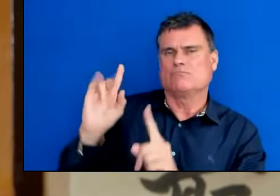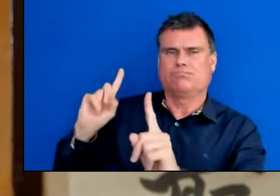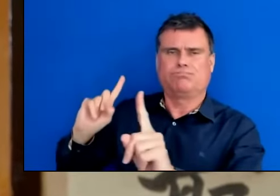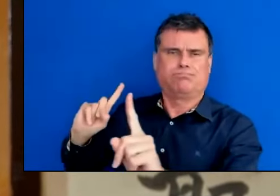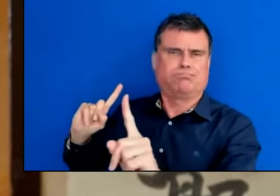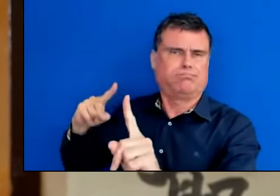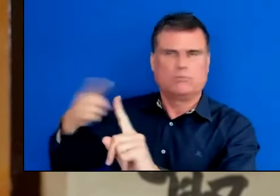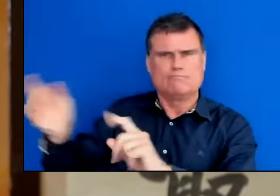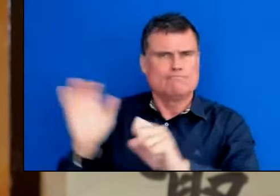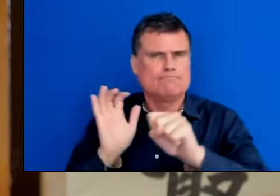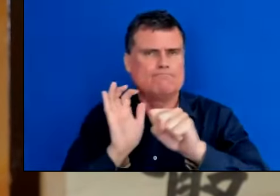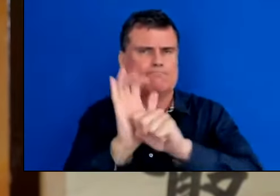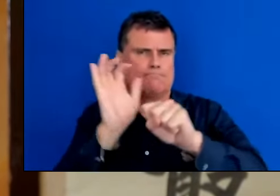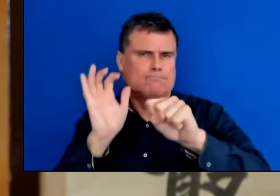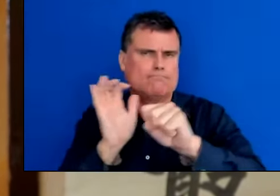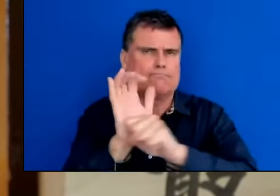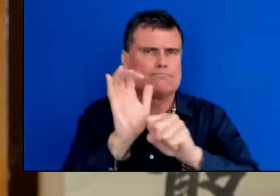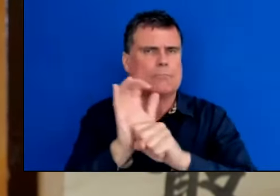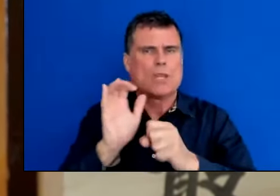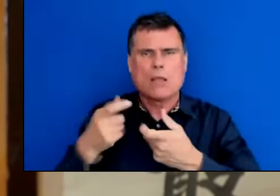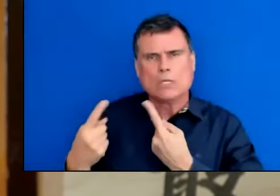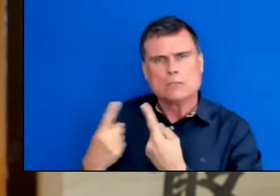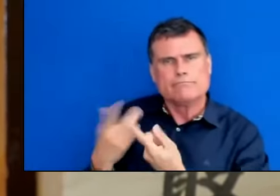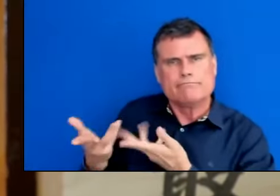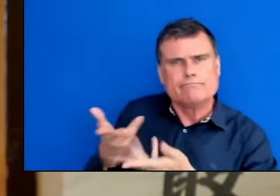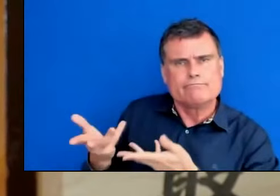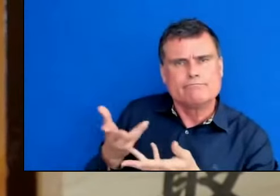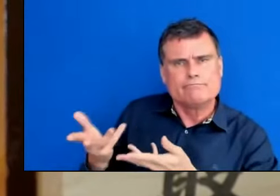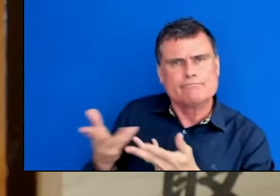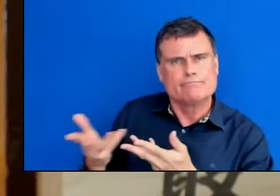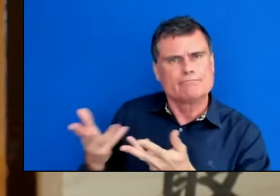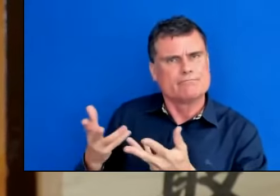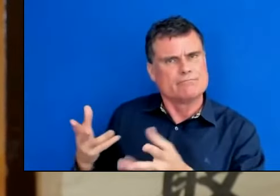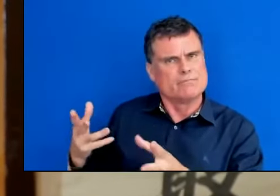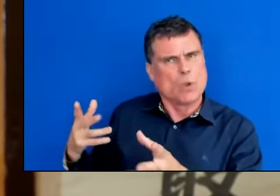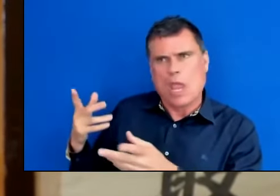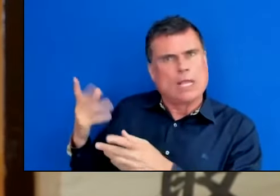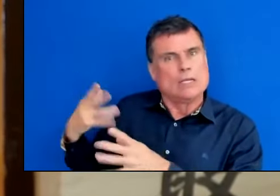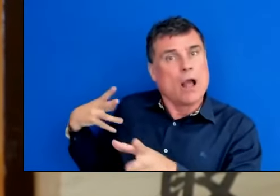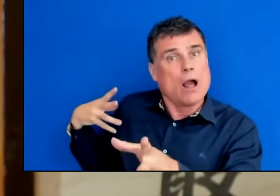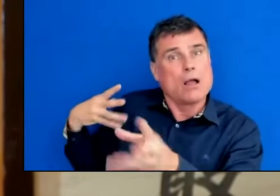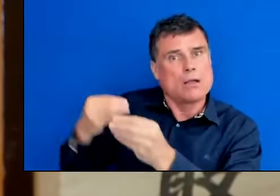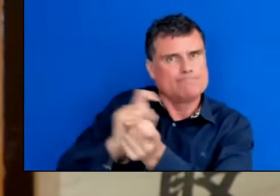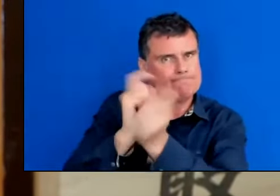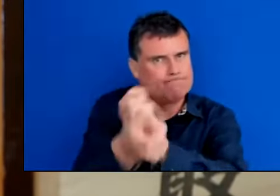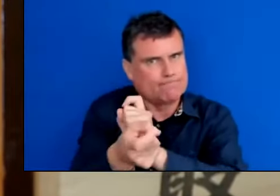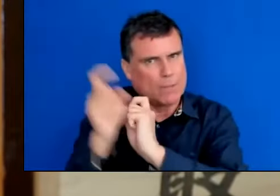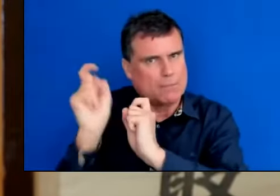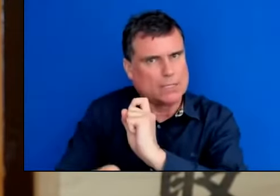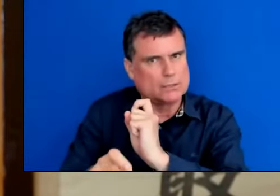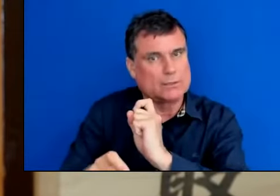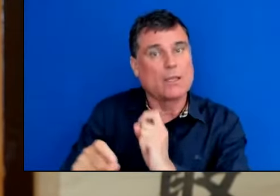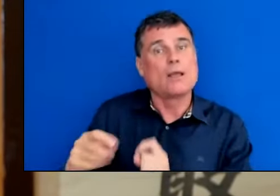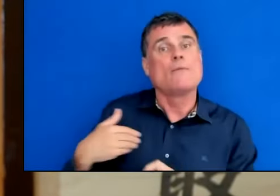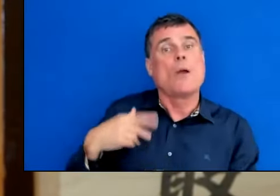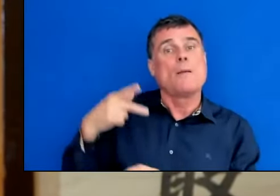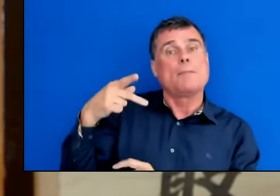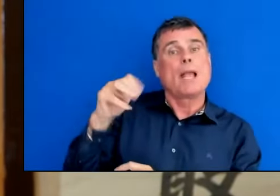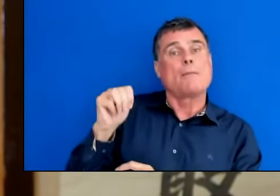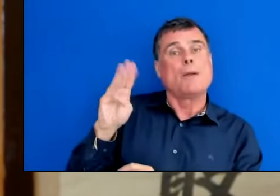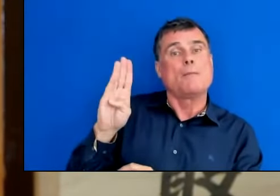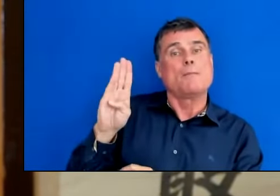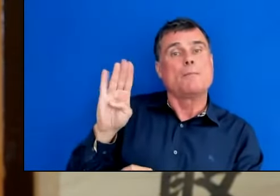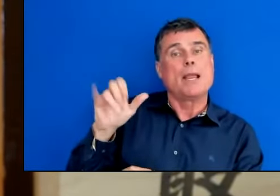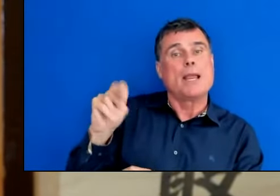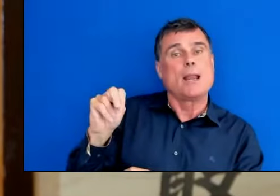the community. They negotiated the historic redress settlement that former Prime Minister Brian Mulroney signed in